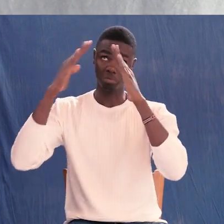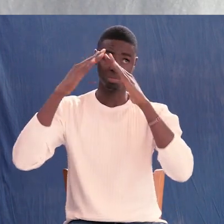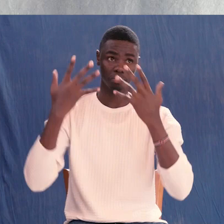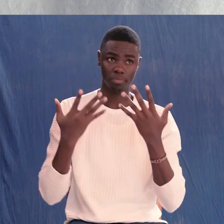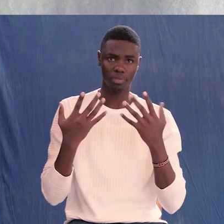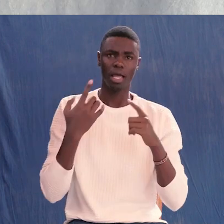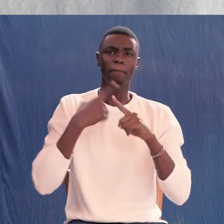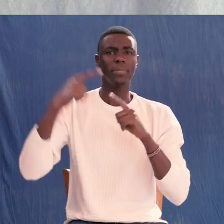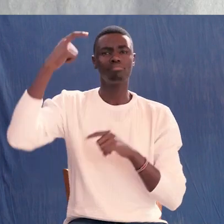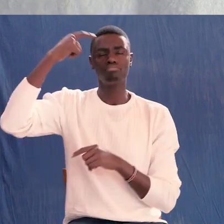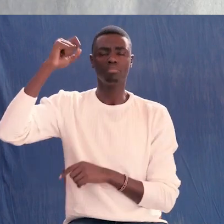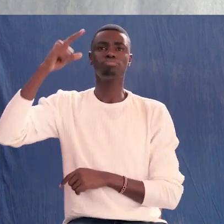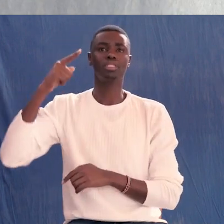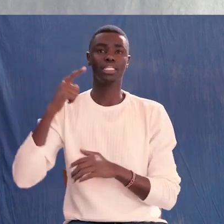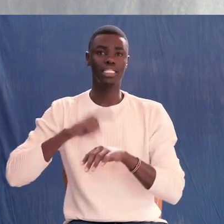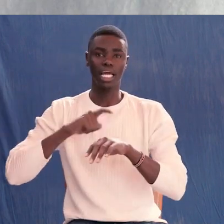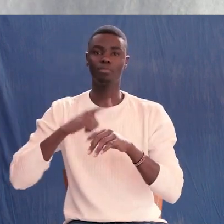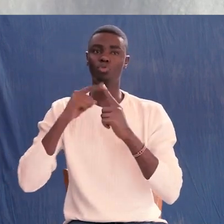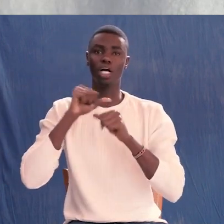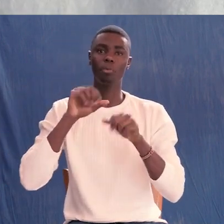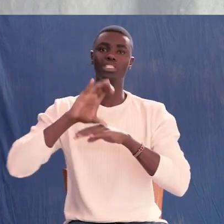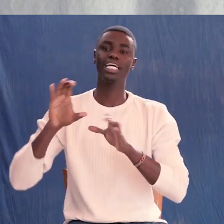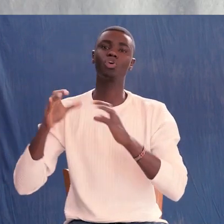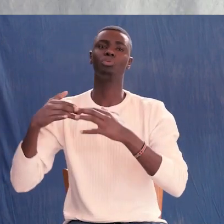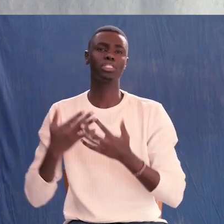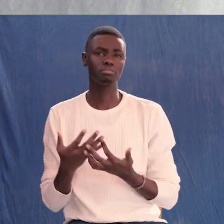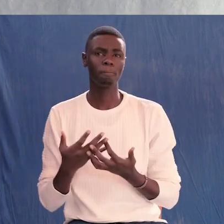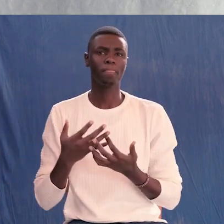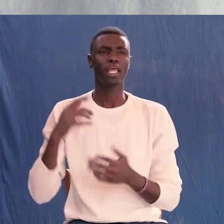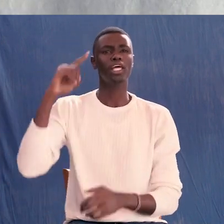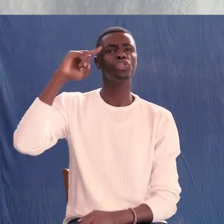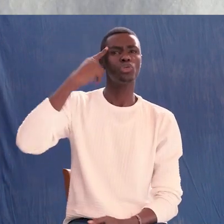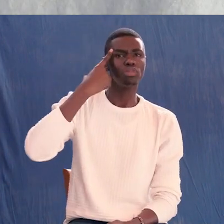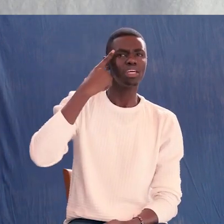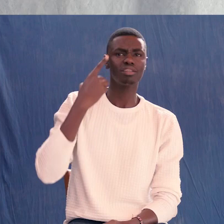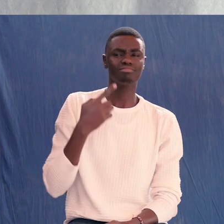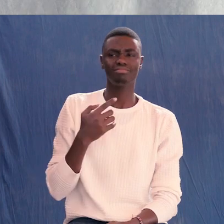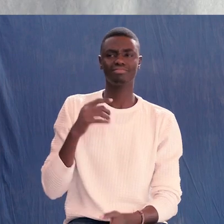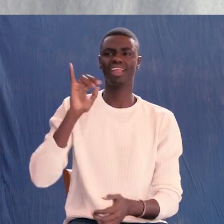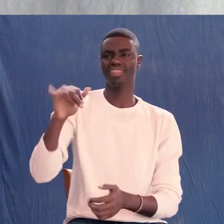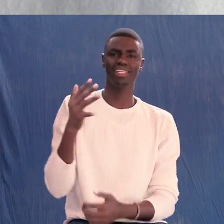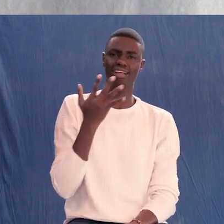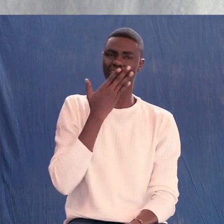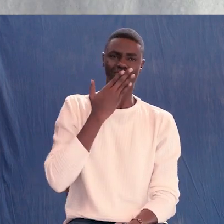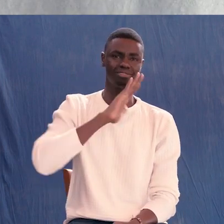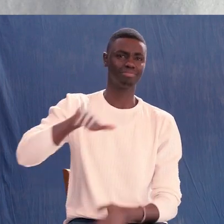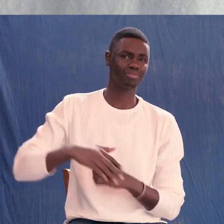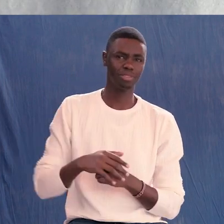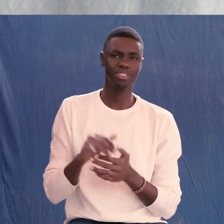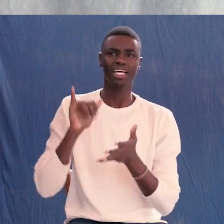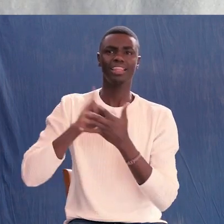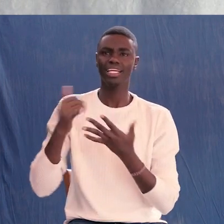But what comes to mind when you talk about church community. Do you think, well, that sounds kind of boring. It sounds